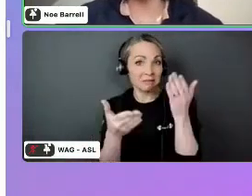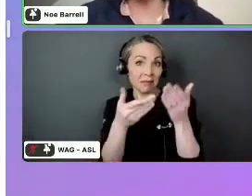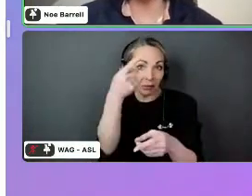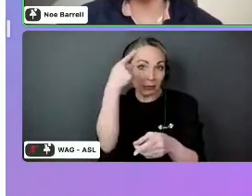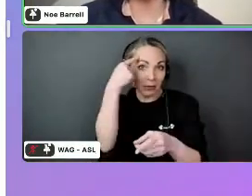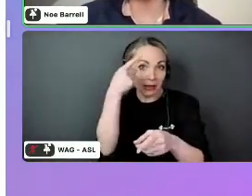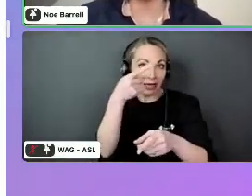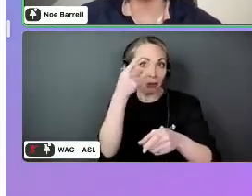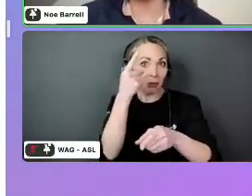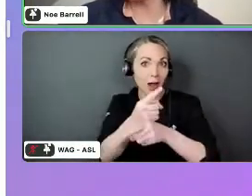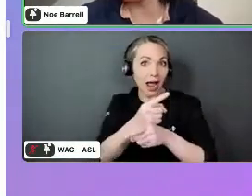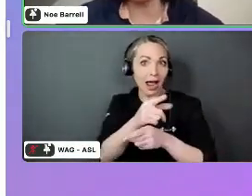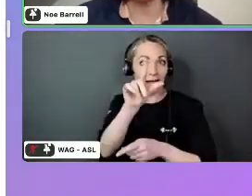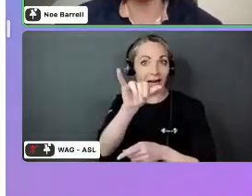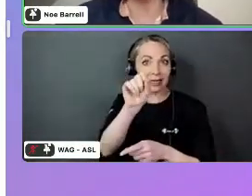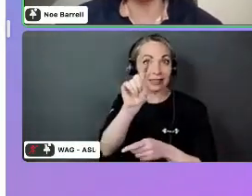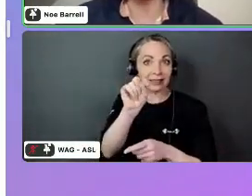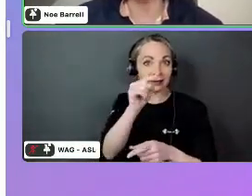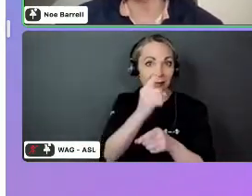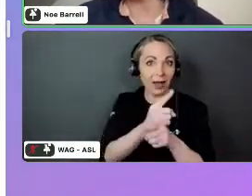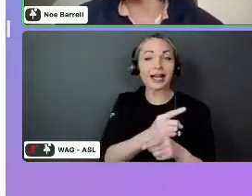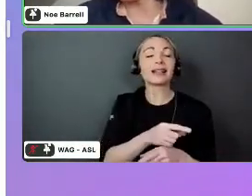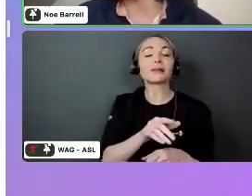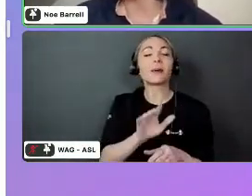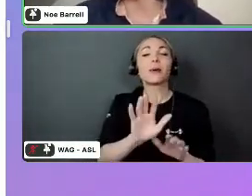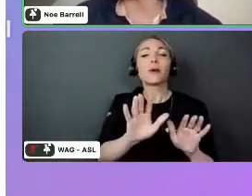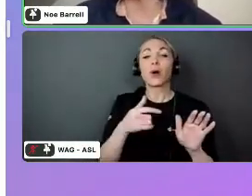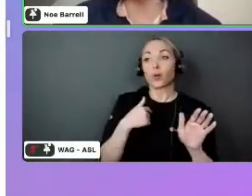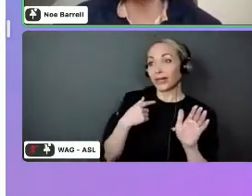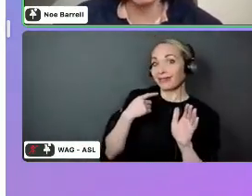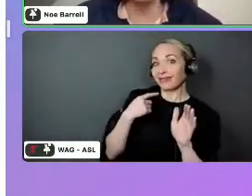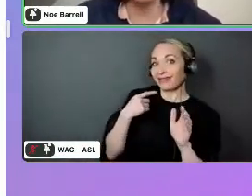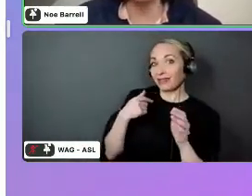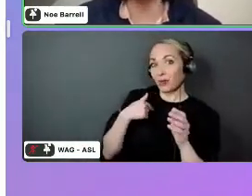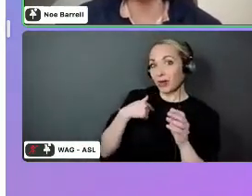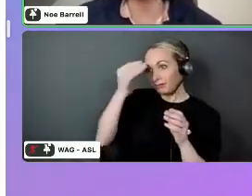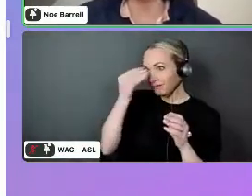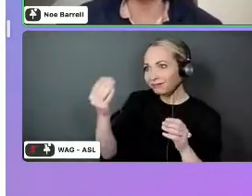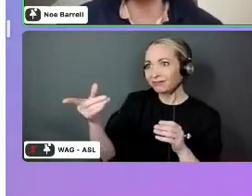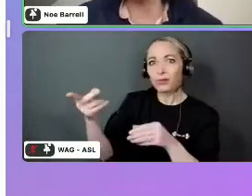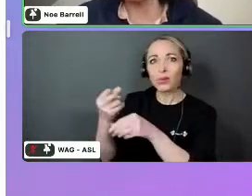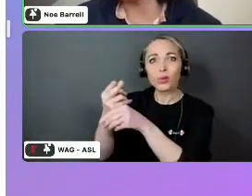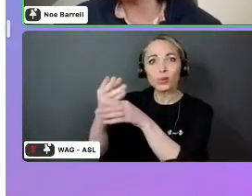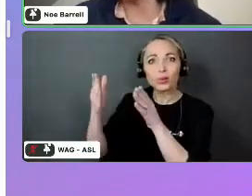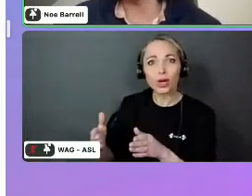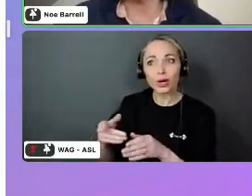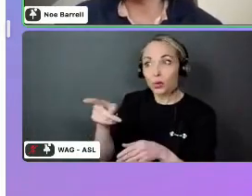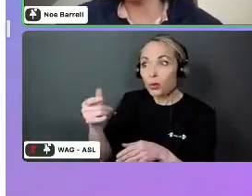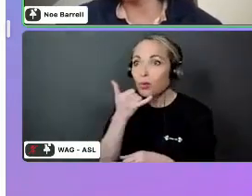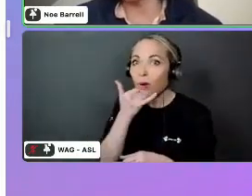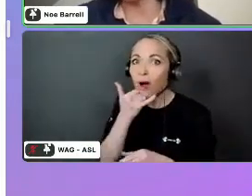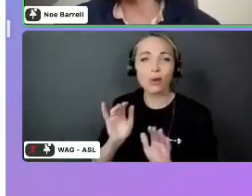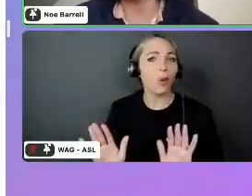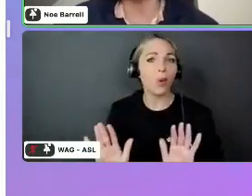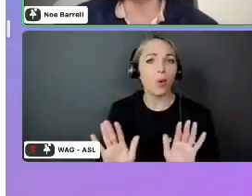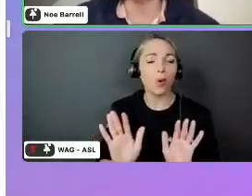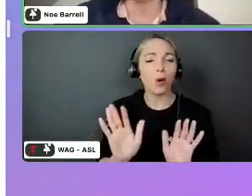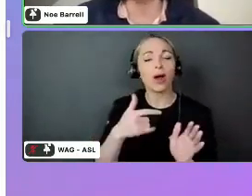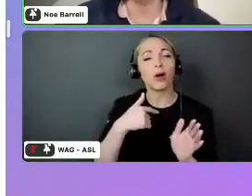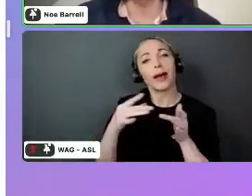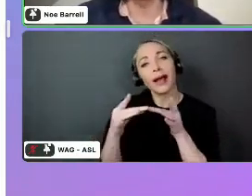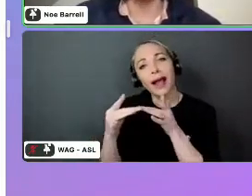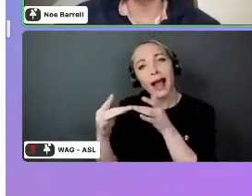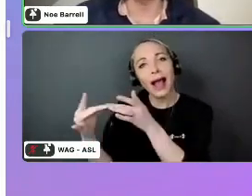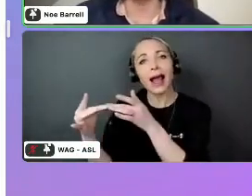so that's why instead of telling the user that they are wrong, we ask a question to guide them towards the right accessibility to the right accessible